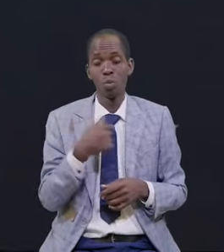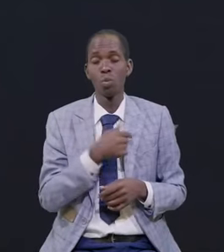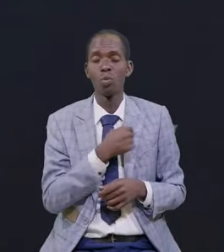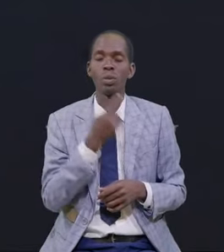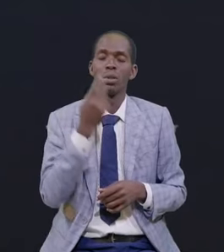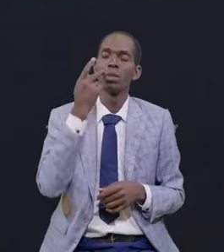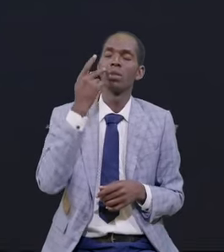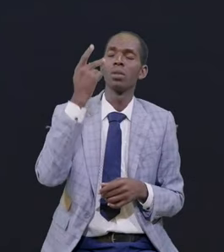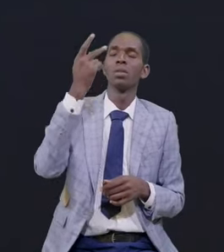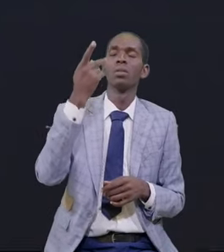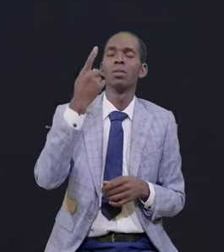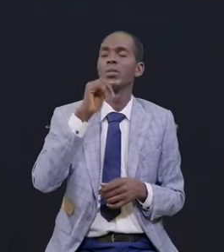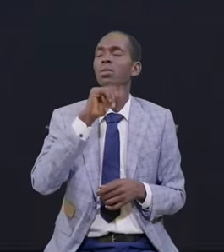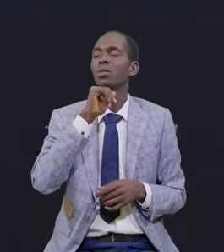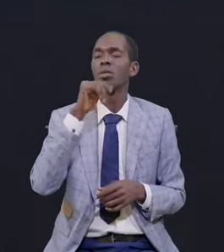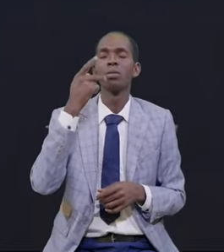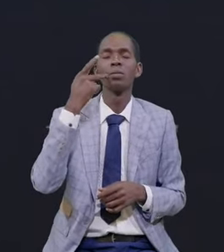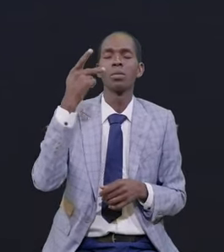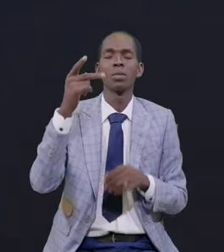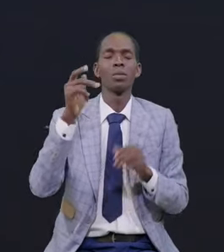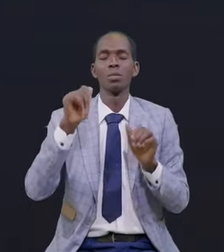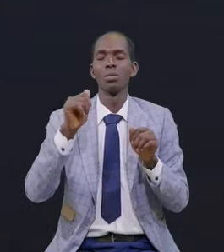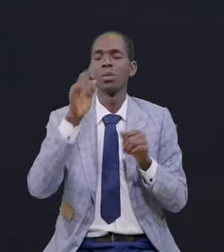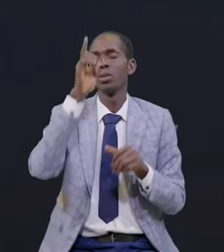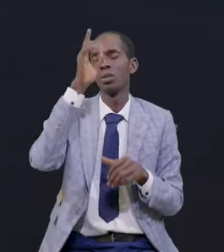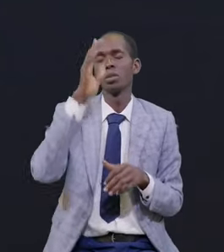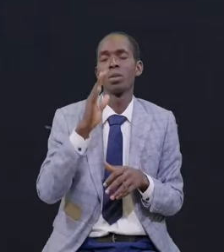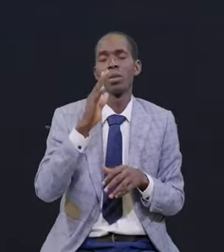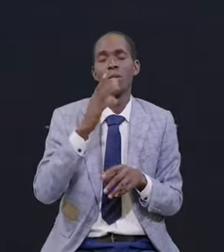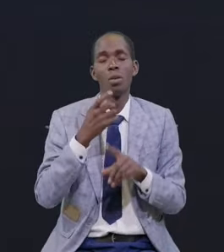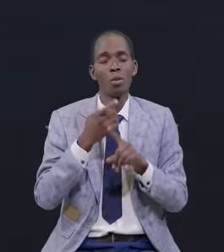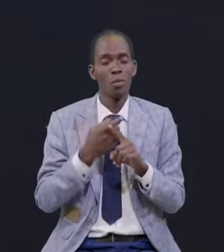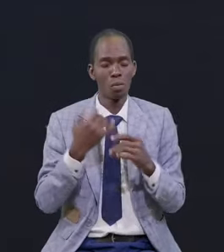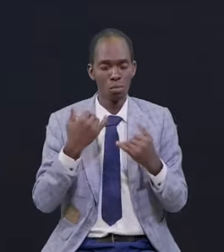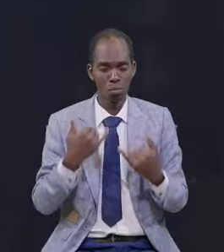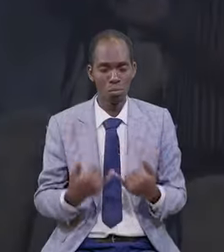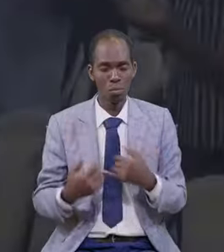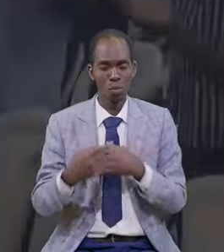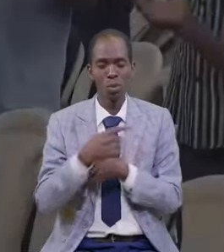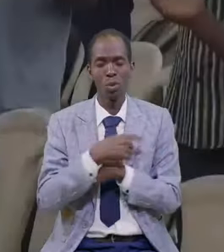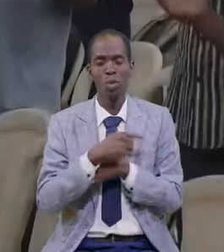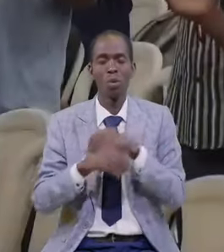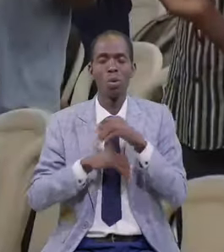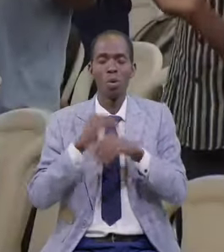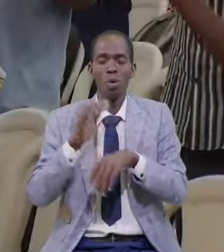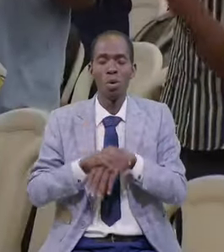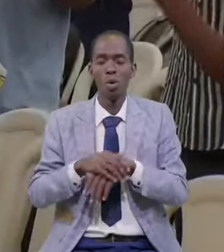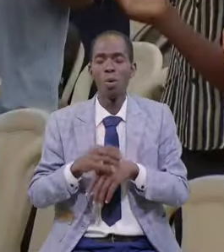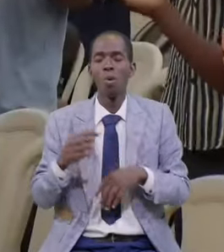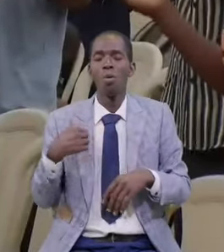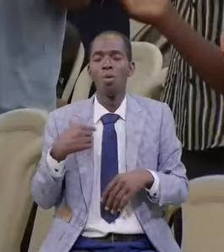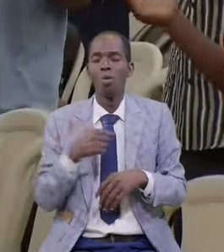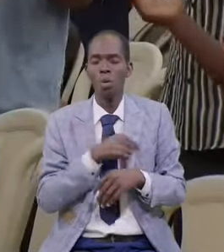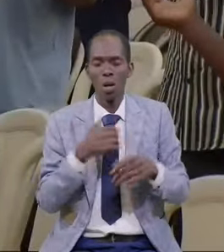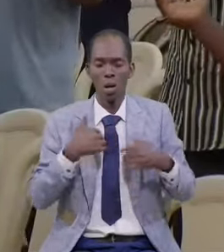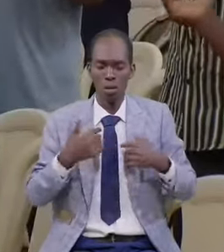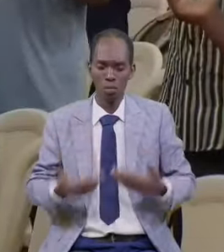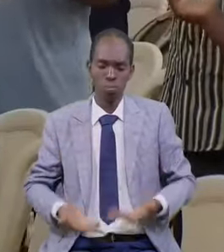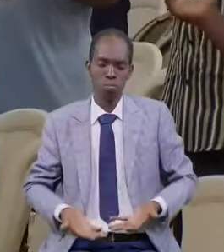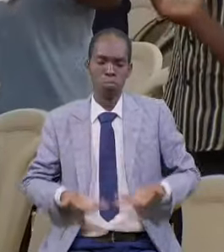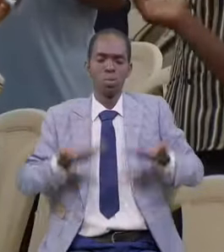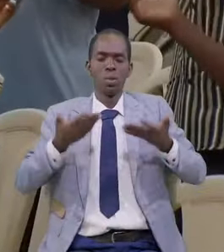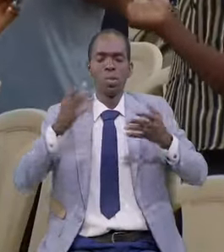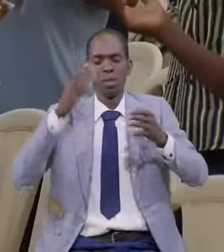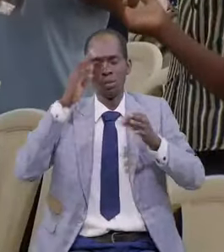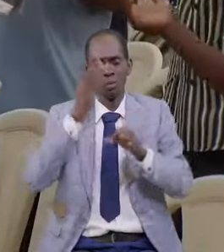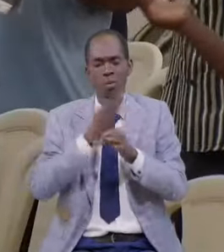from today you have lifted up our faith we will never go down to the valley thank you Lord because